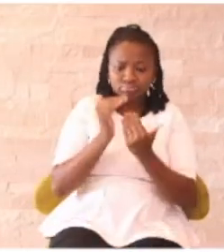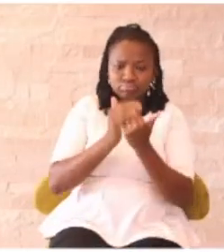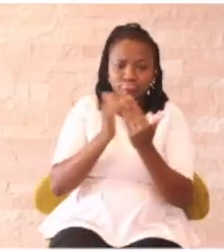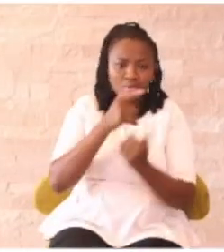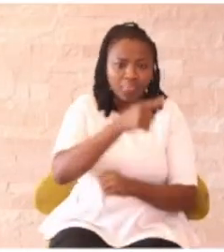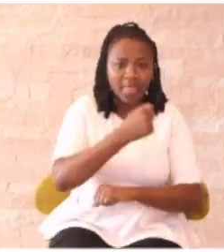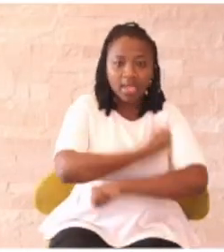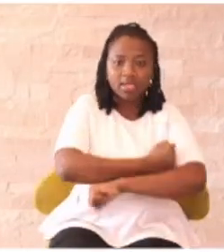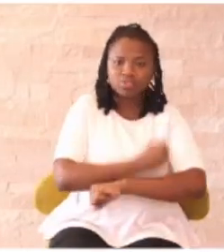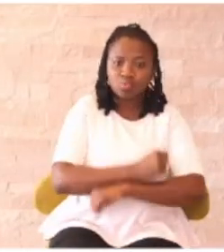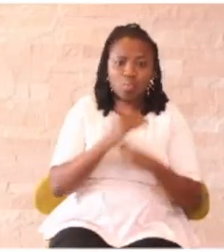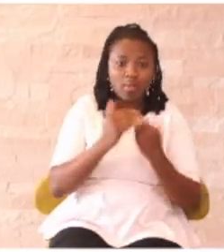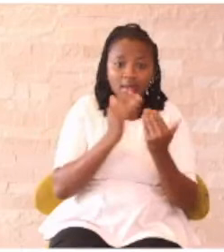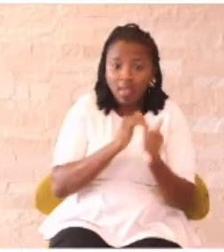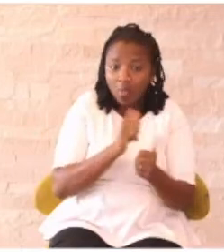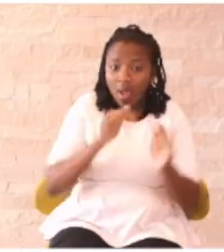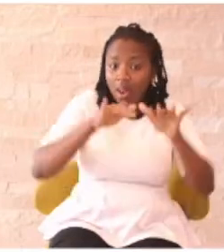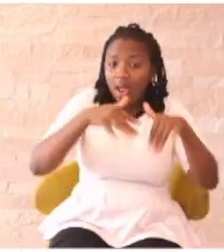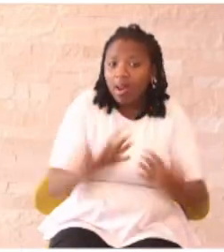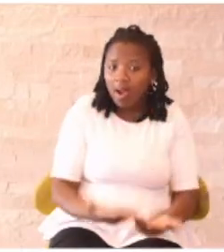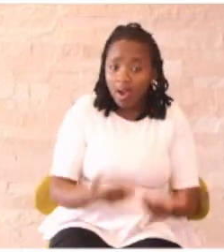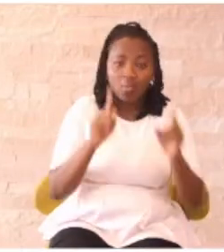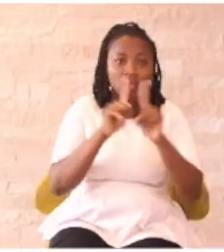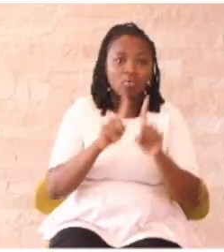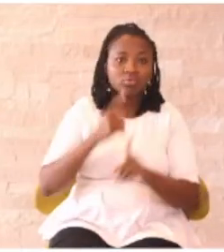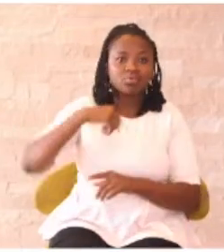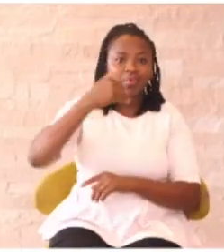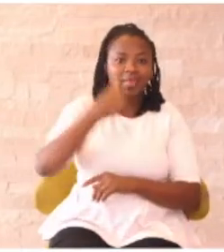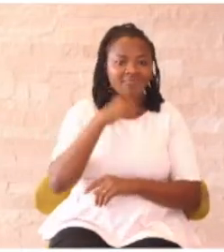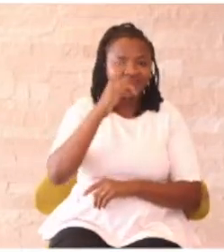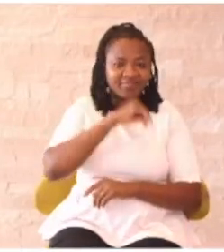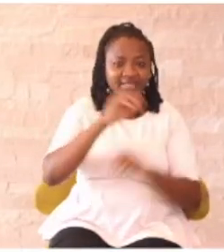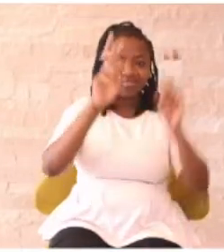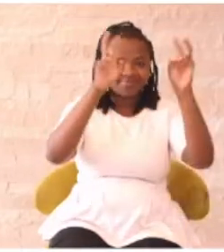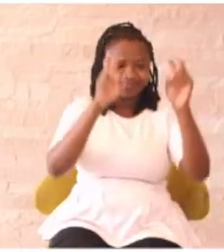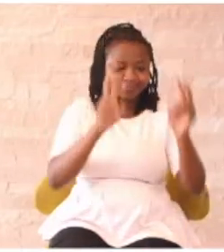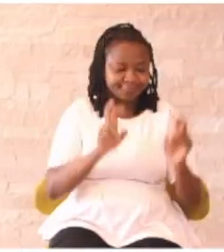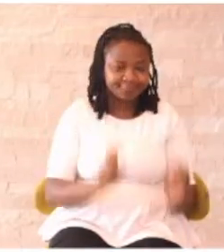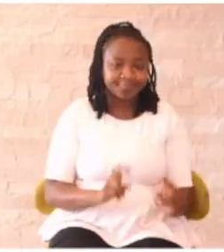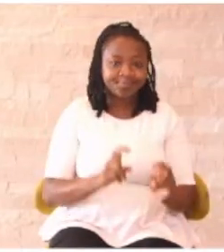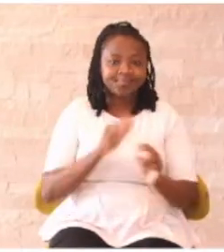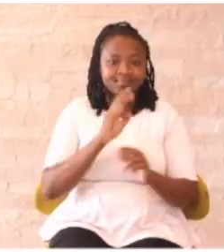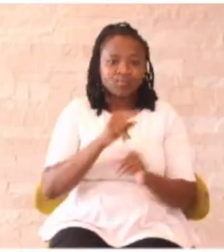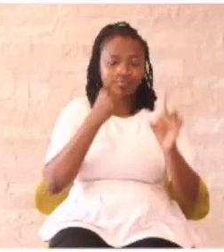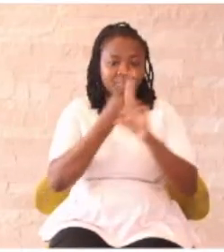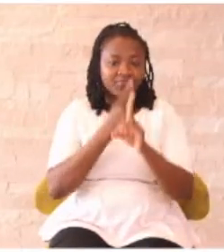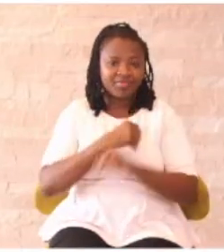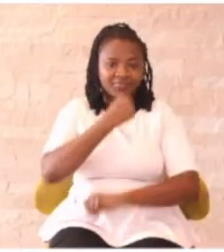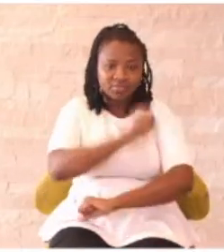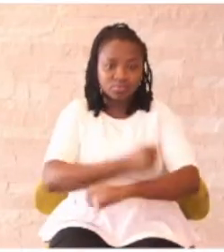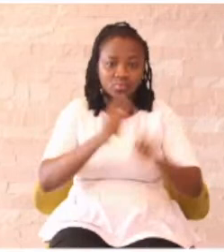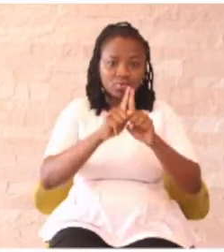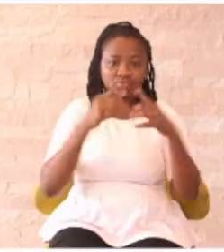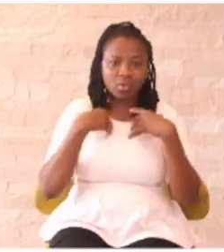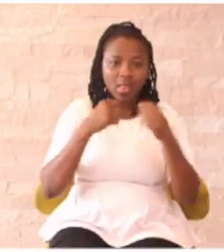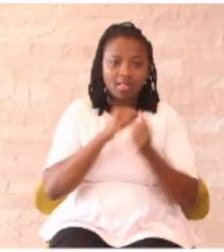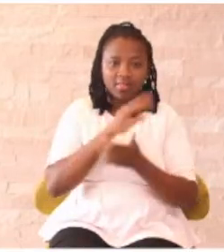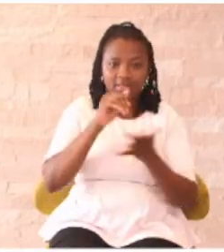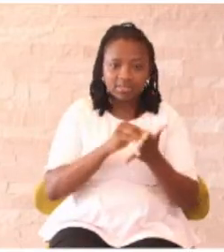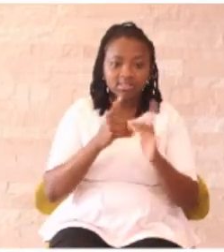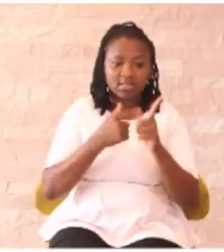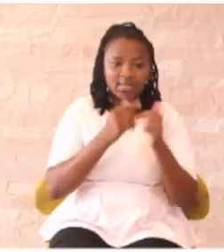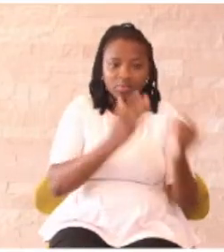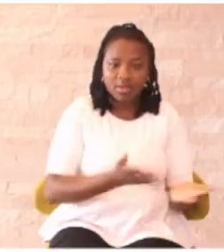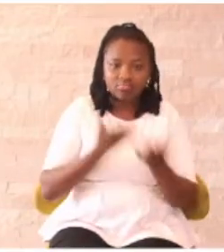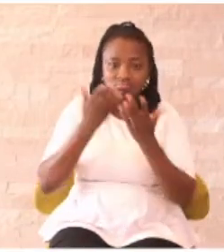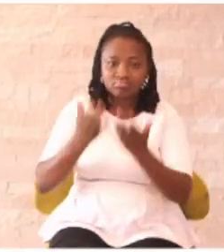schools? And we have had issues brought out from these schools and health facilities, then tabled during civic